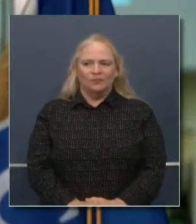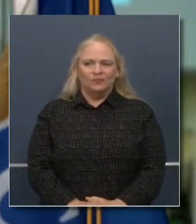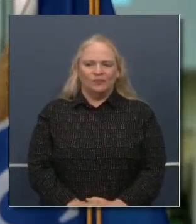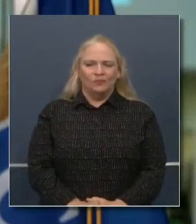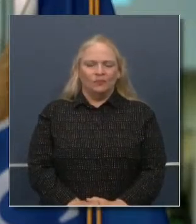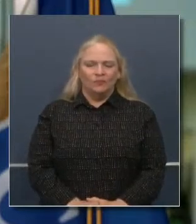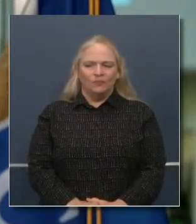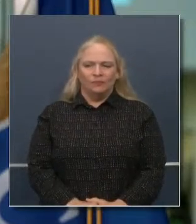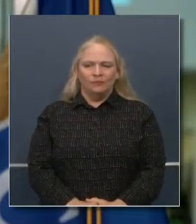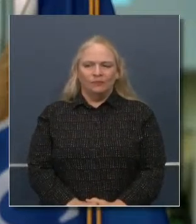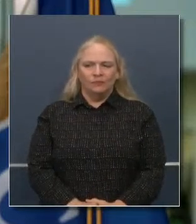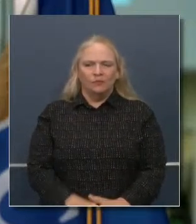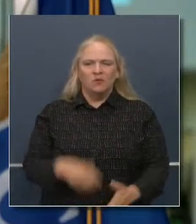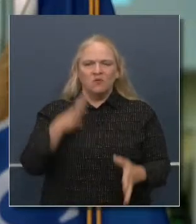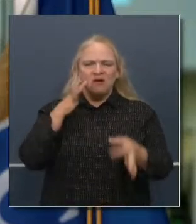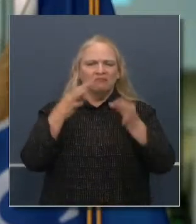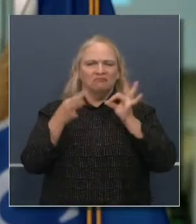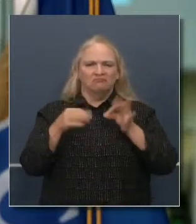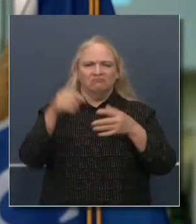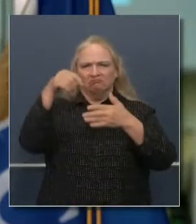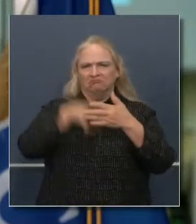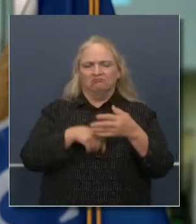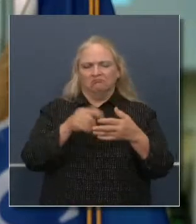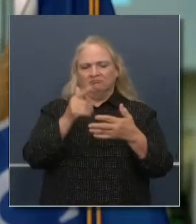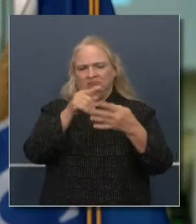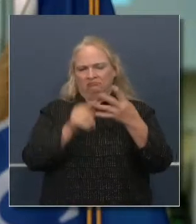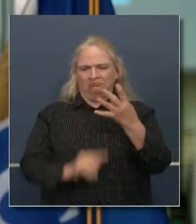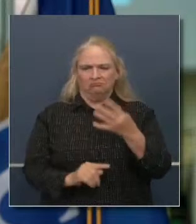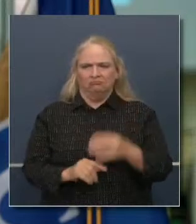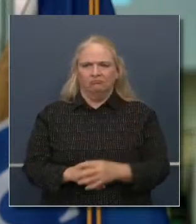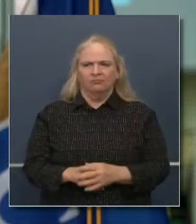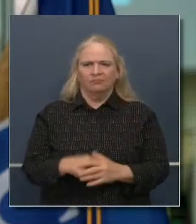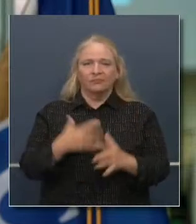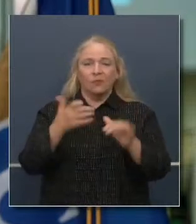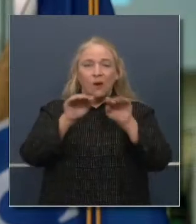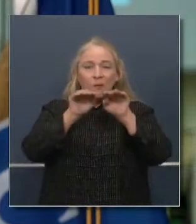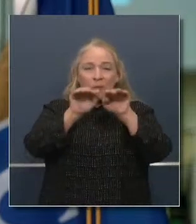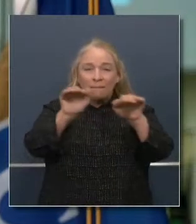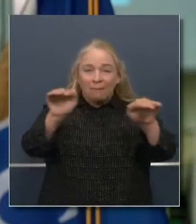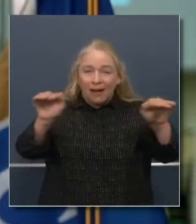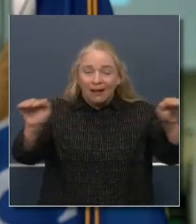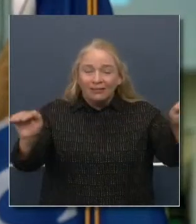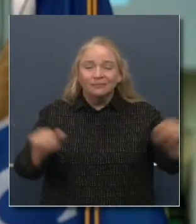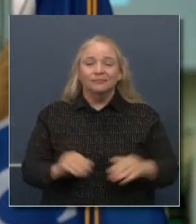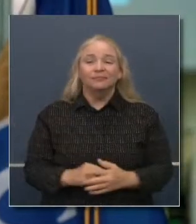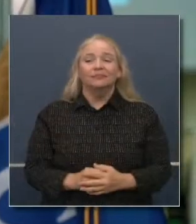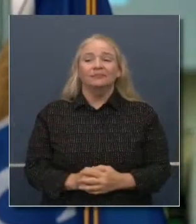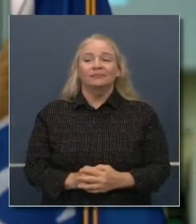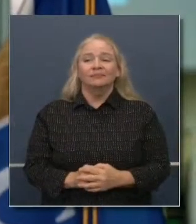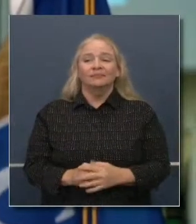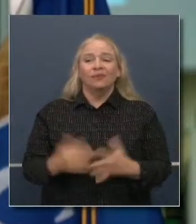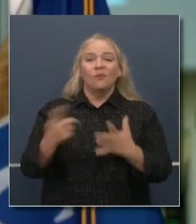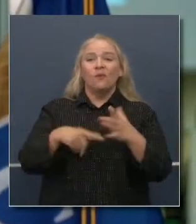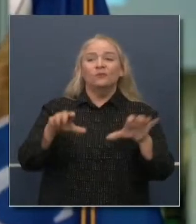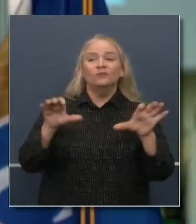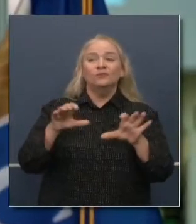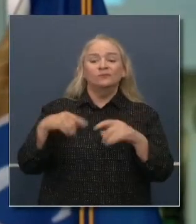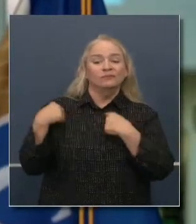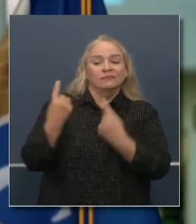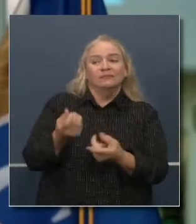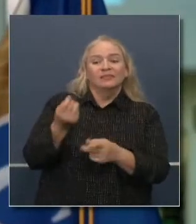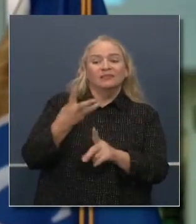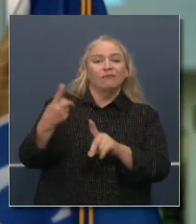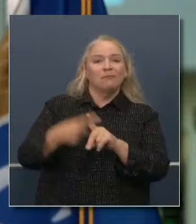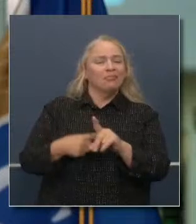just to remind you our approach to addressing this issue going back many, many months. We've made this point